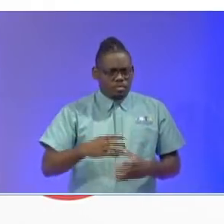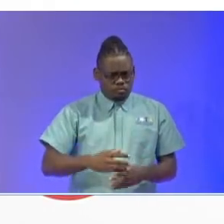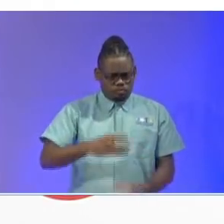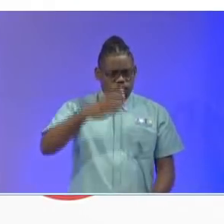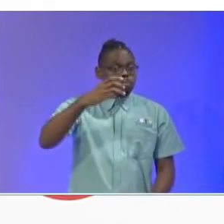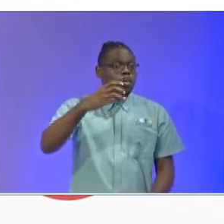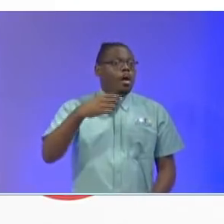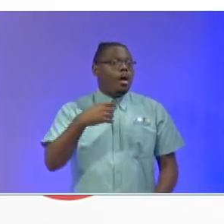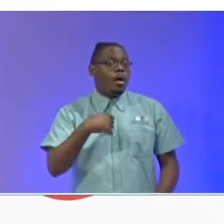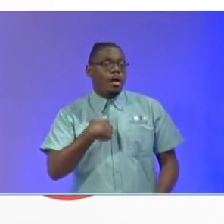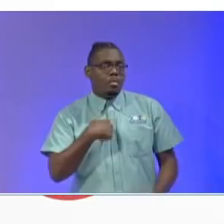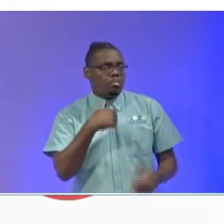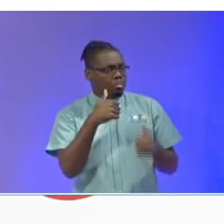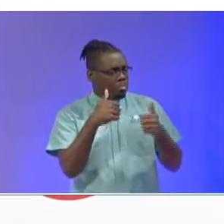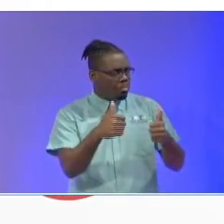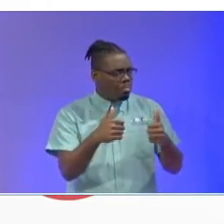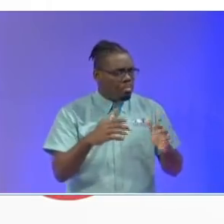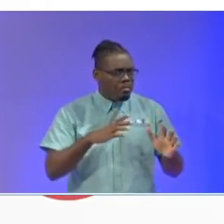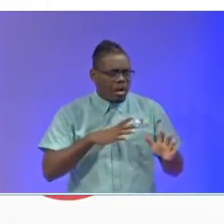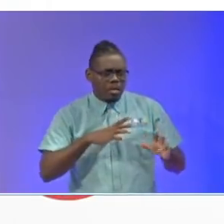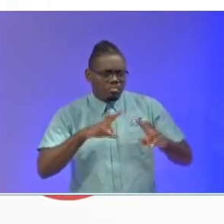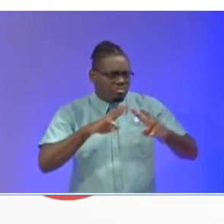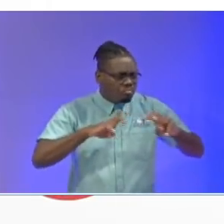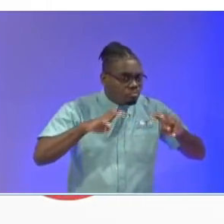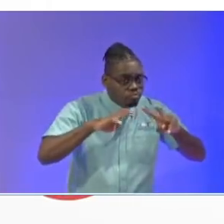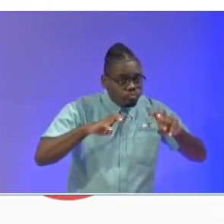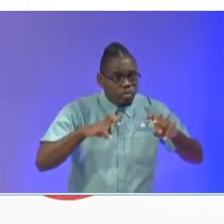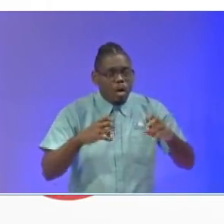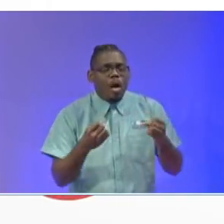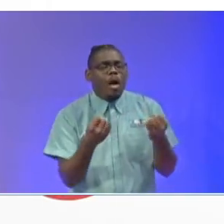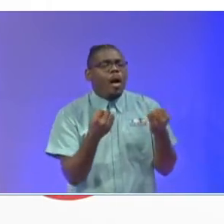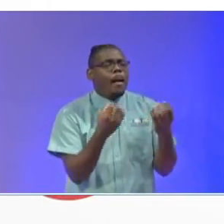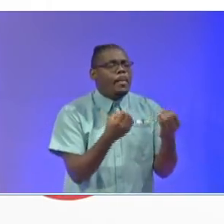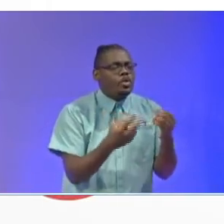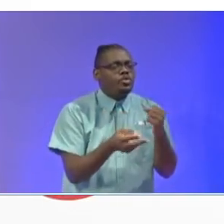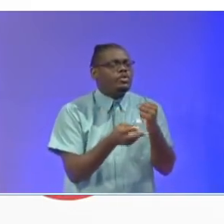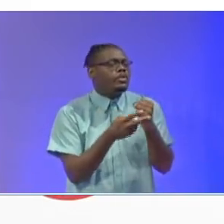engage the persons such as escorts who deal with the oxygen interchange.